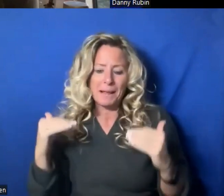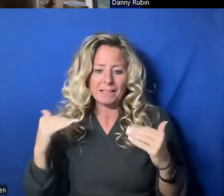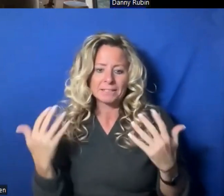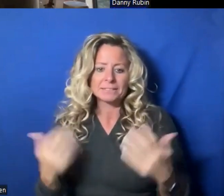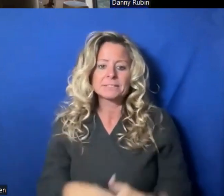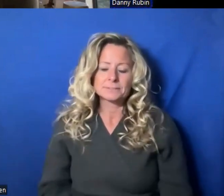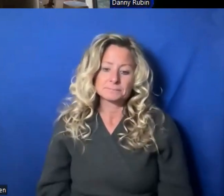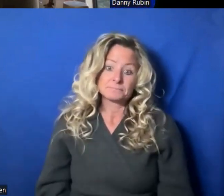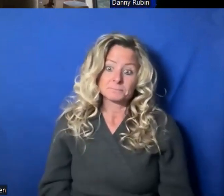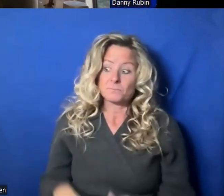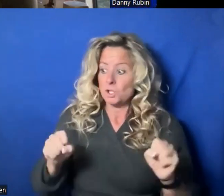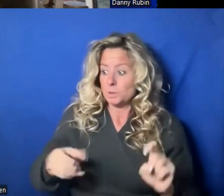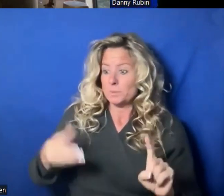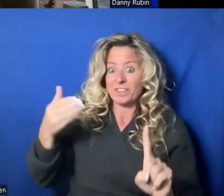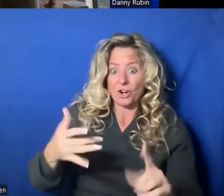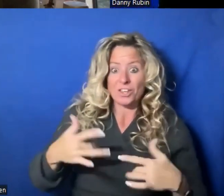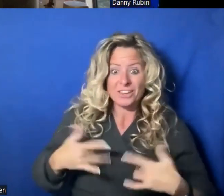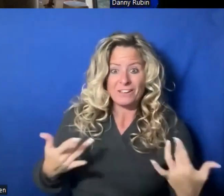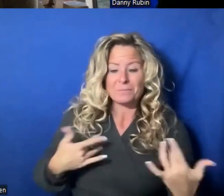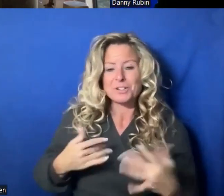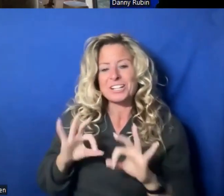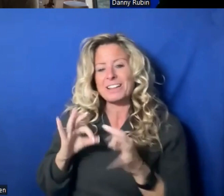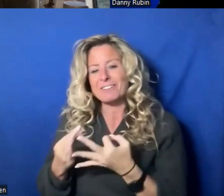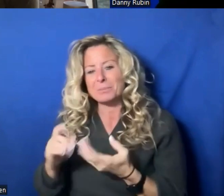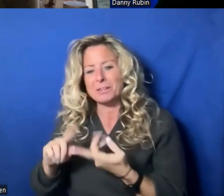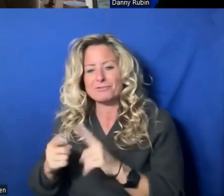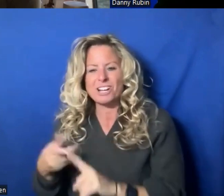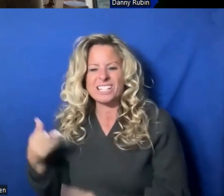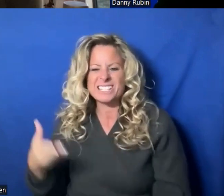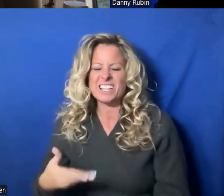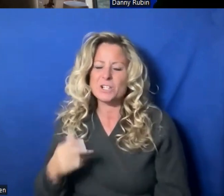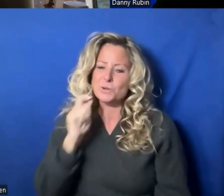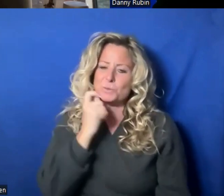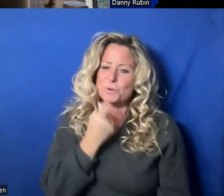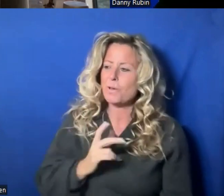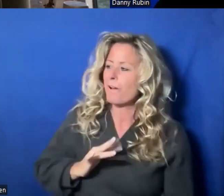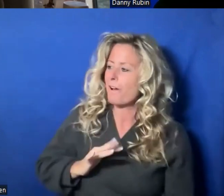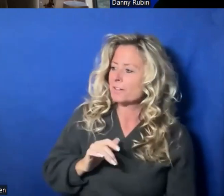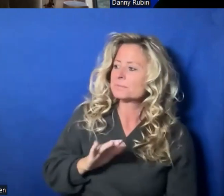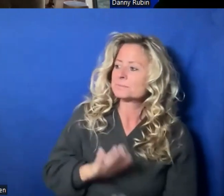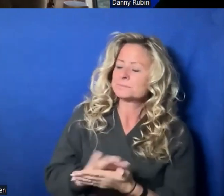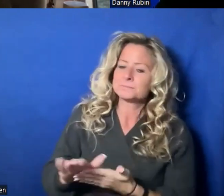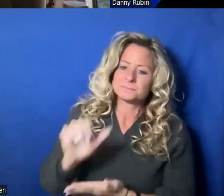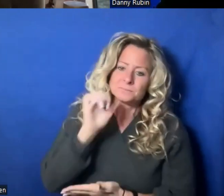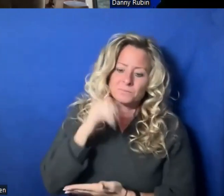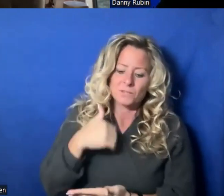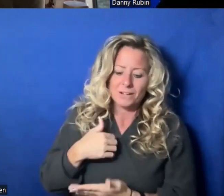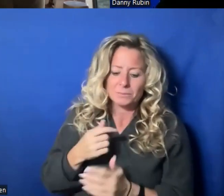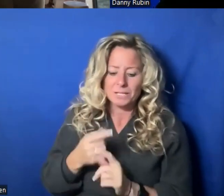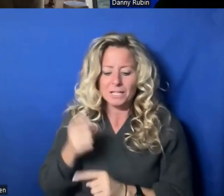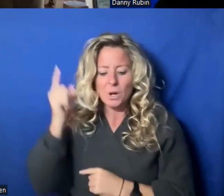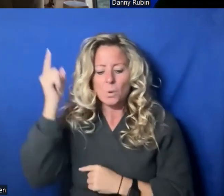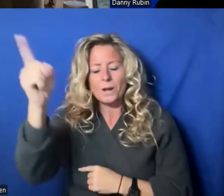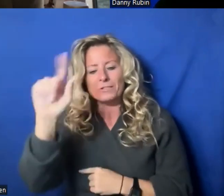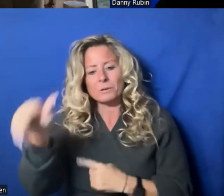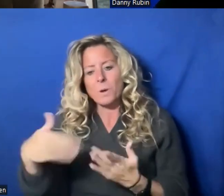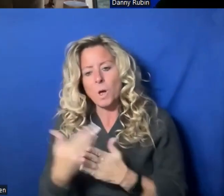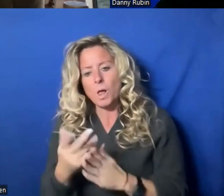be at the event, but you get to have your family and friends there. So that's pretty cool. That is nice. You don't have to be like away from